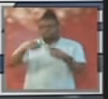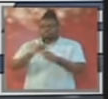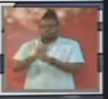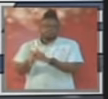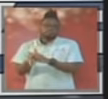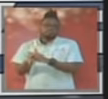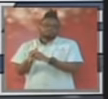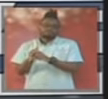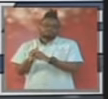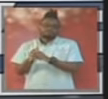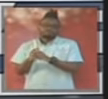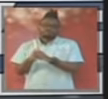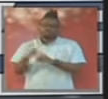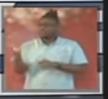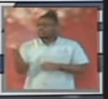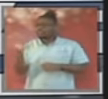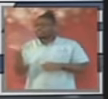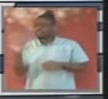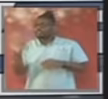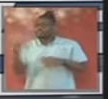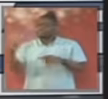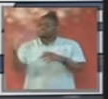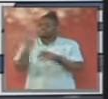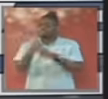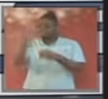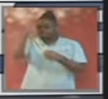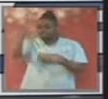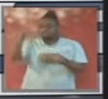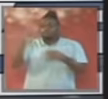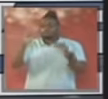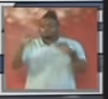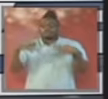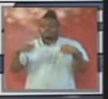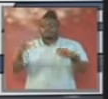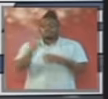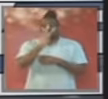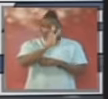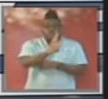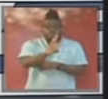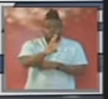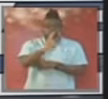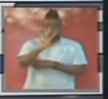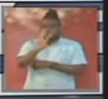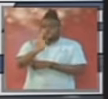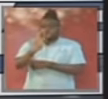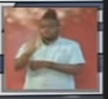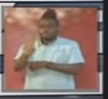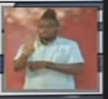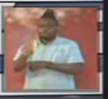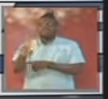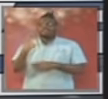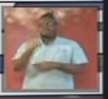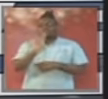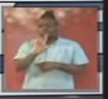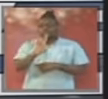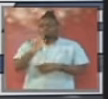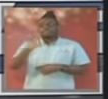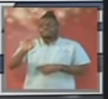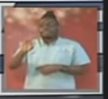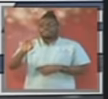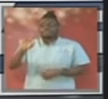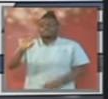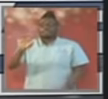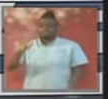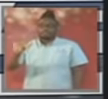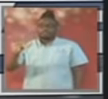virus can be found on the Ministry of Health's website and also via the 877 well of the Ministry of Health. Thank you